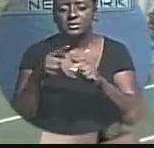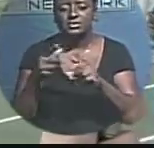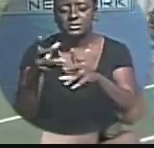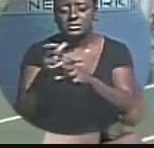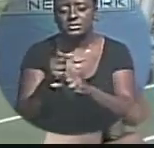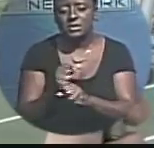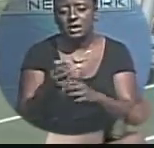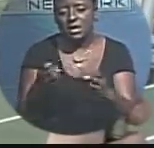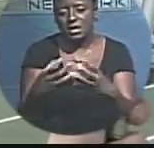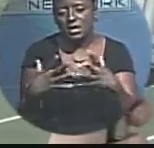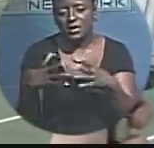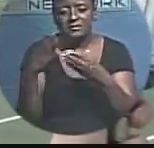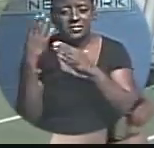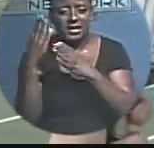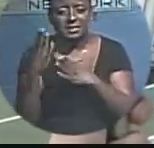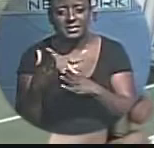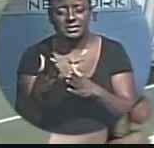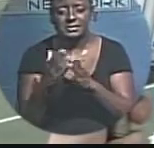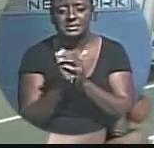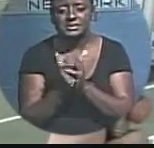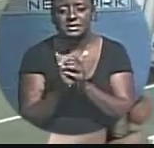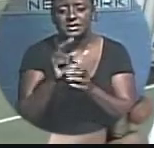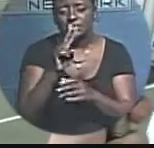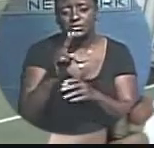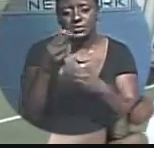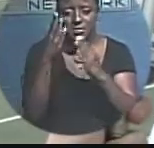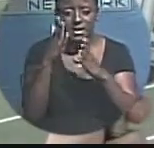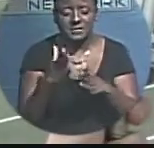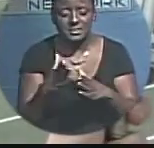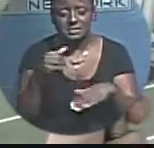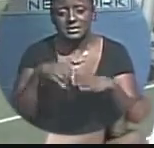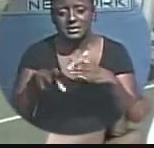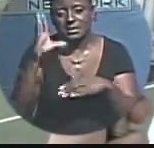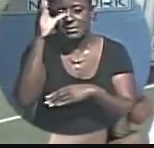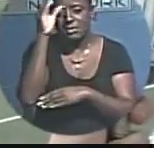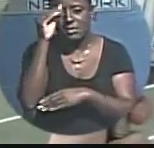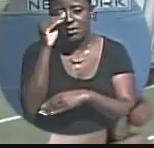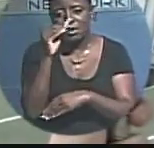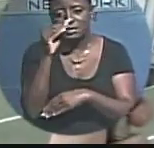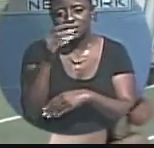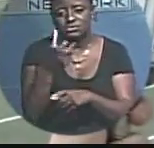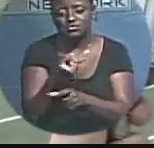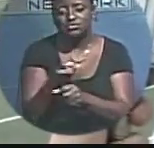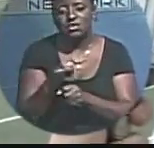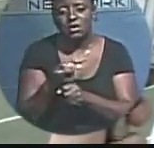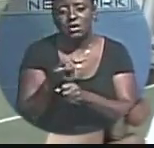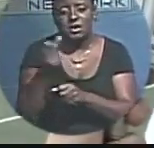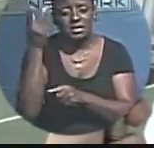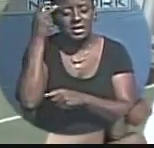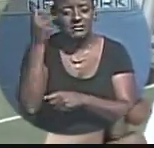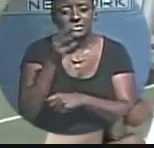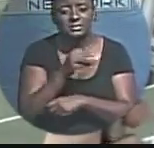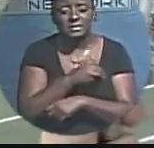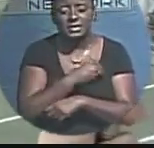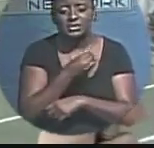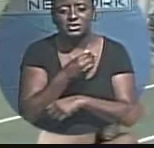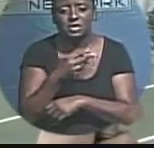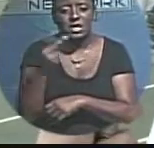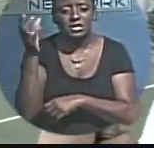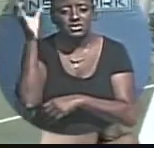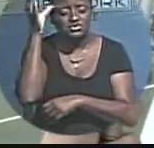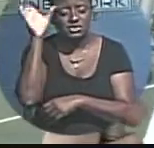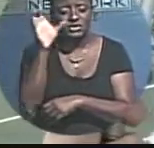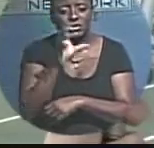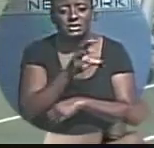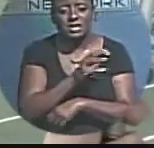in the tournament. We have 2 Bahamians that made it in the boys' draw on their own merit: Kevin Major, Christian Cargill, because they have an